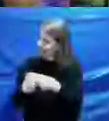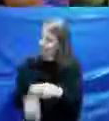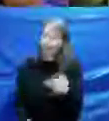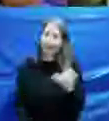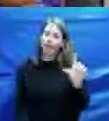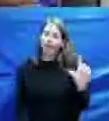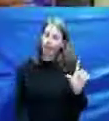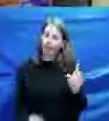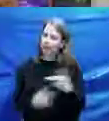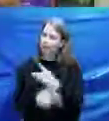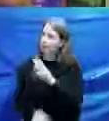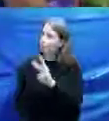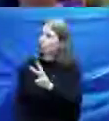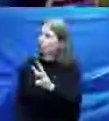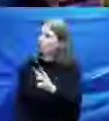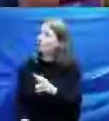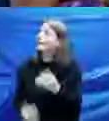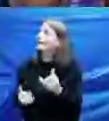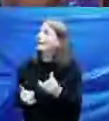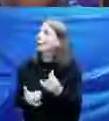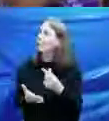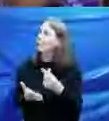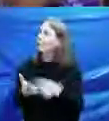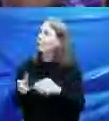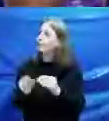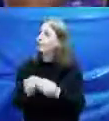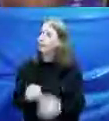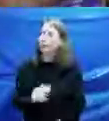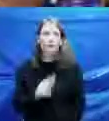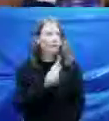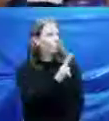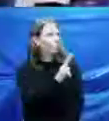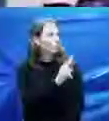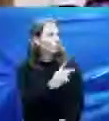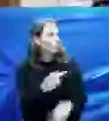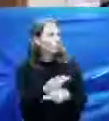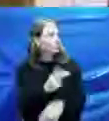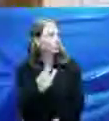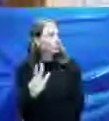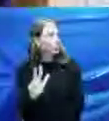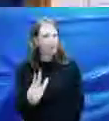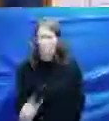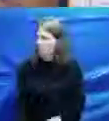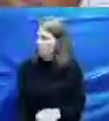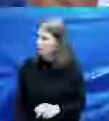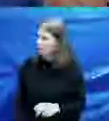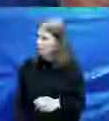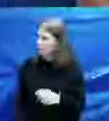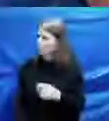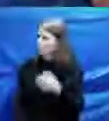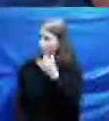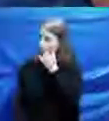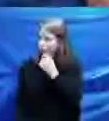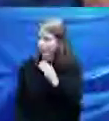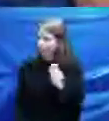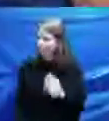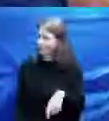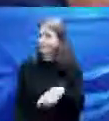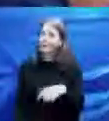you multiplying? What numbers? 32 times 3. What's 32 times 3? Oh, look at how I've just written this wrong. What's 32 times 3?